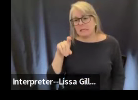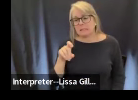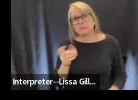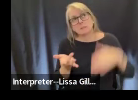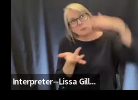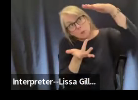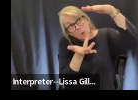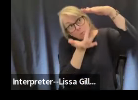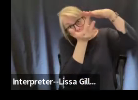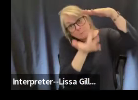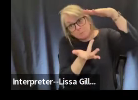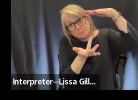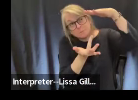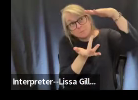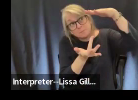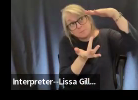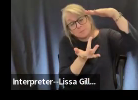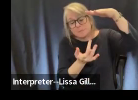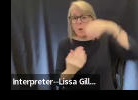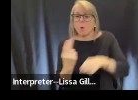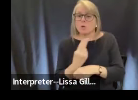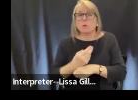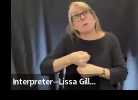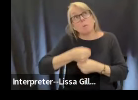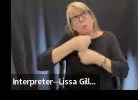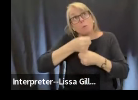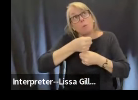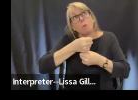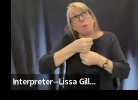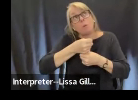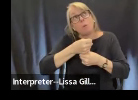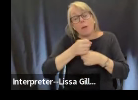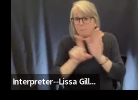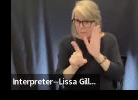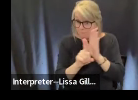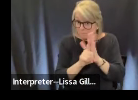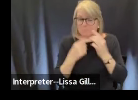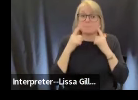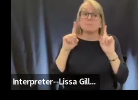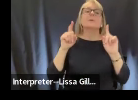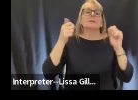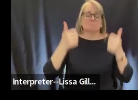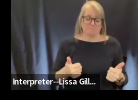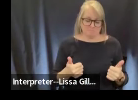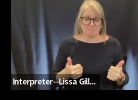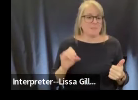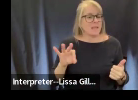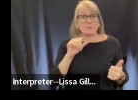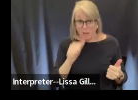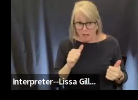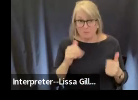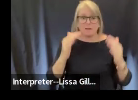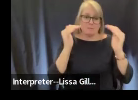press with that broom handle to see if it alarms. If it does, you're in great shape. If it doesn't, this is when we go to the next